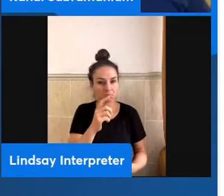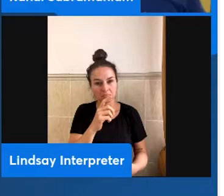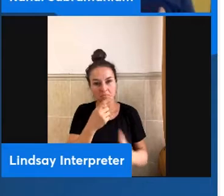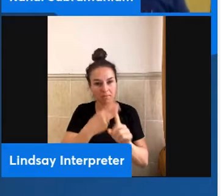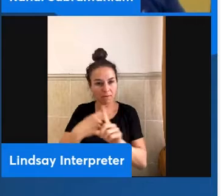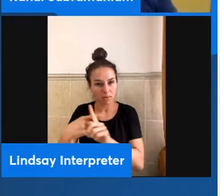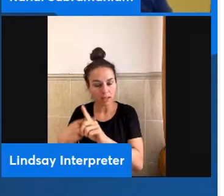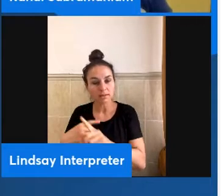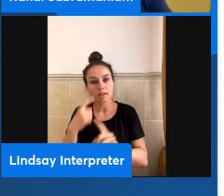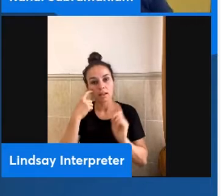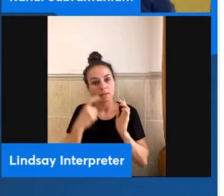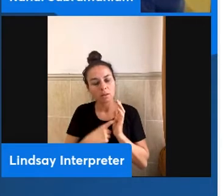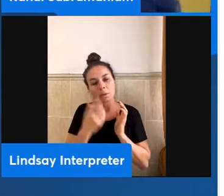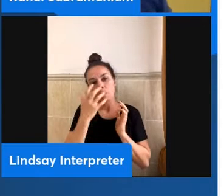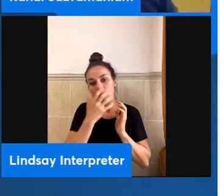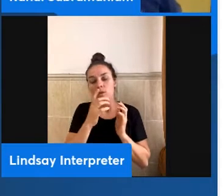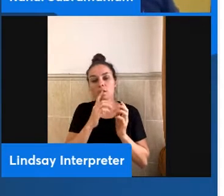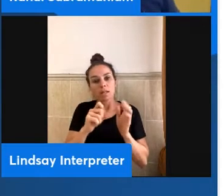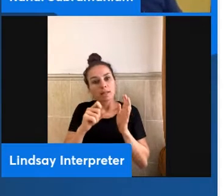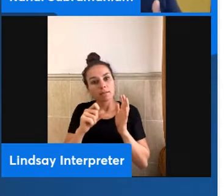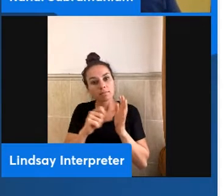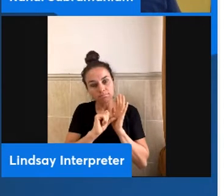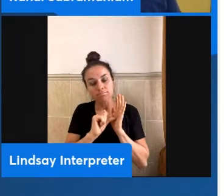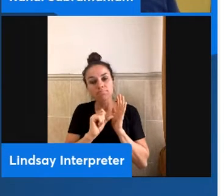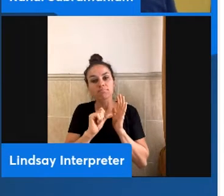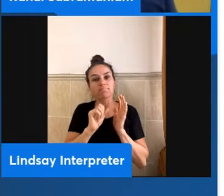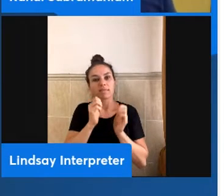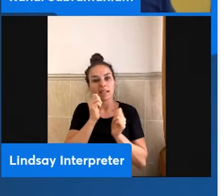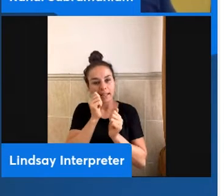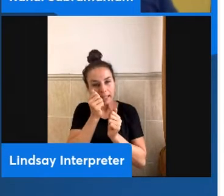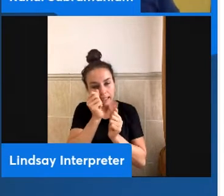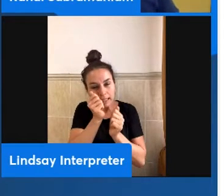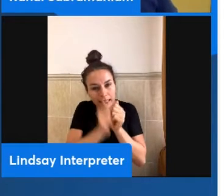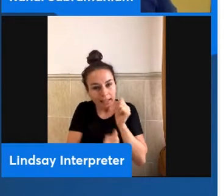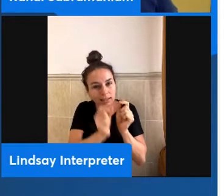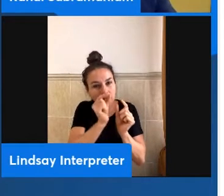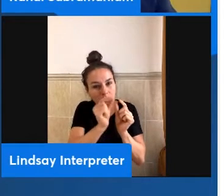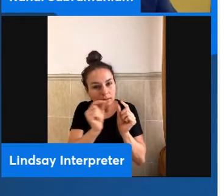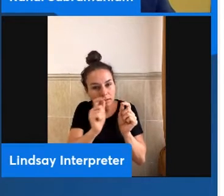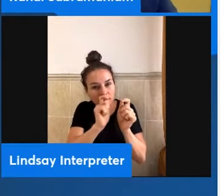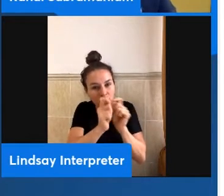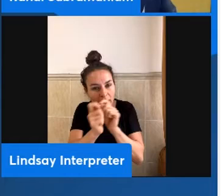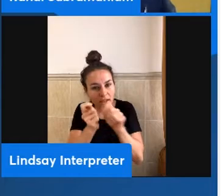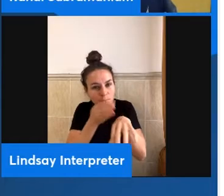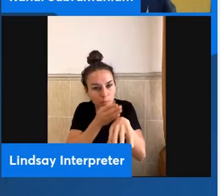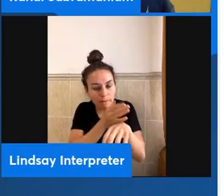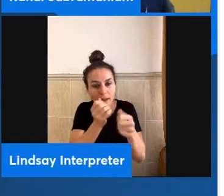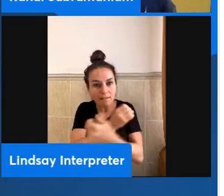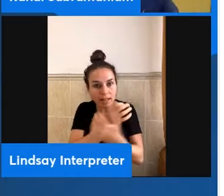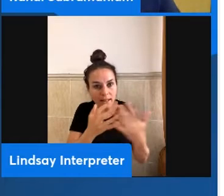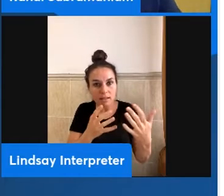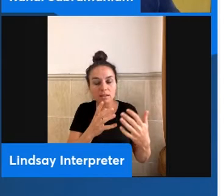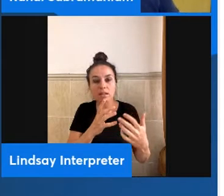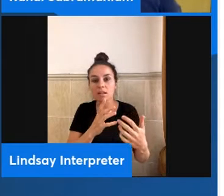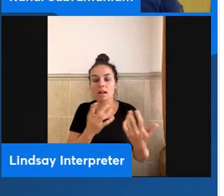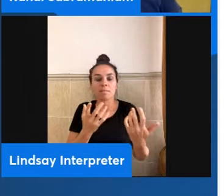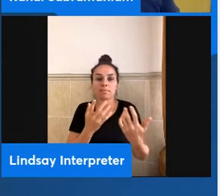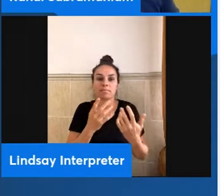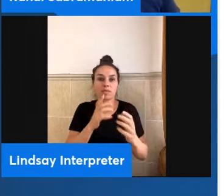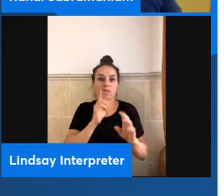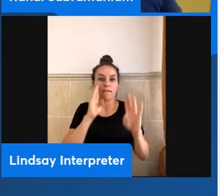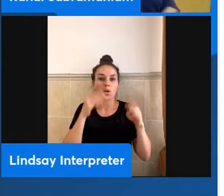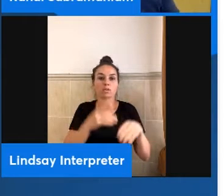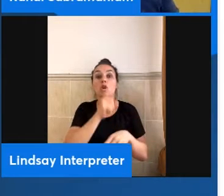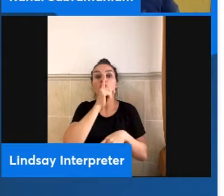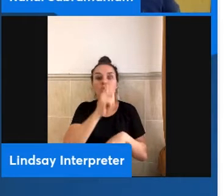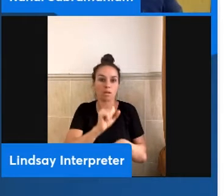it's remarkable. Every little optimization that they've done and they've worked on is based on a real world workload, like you said. It is